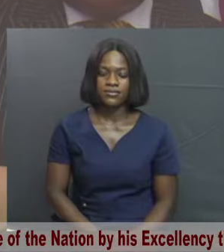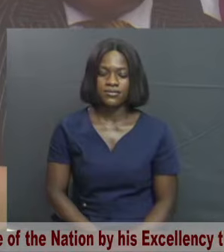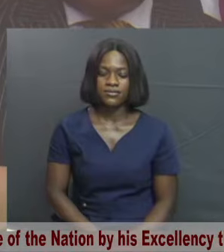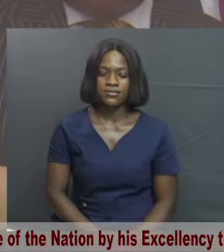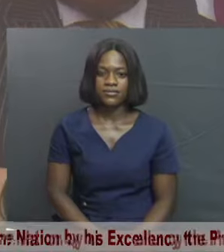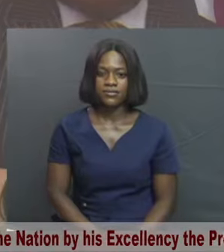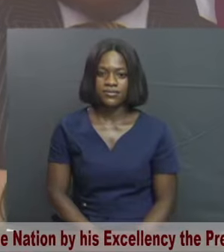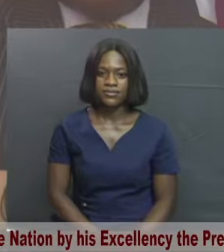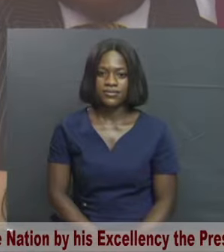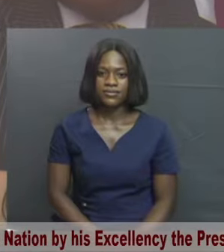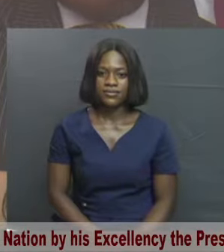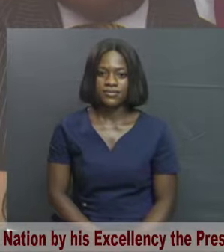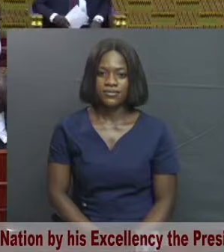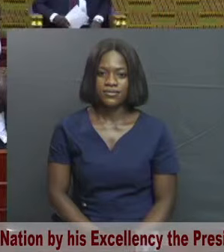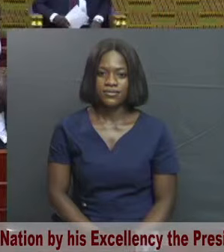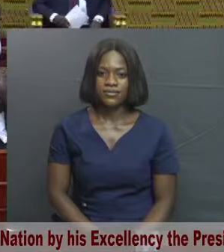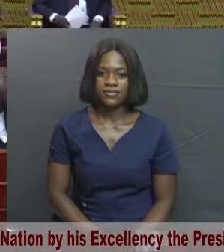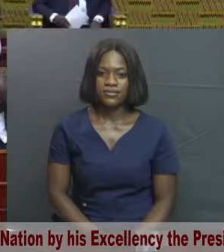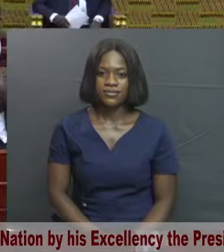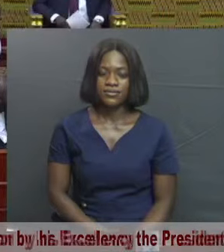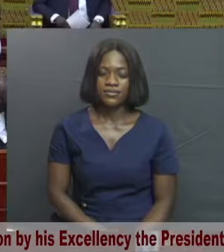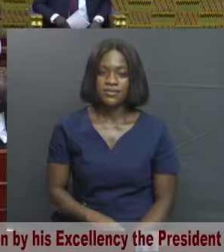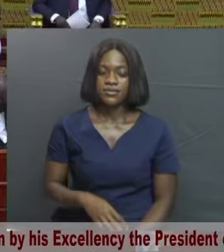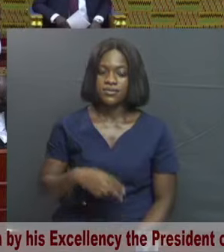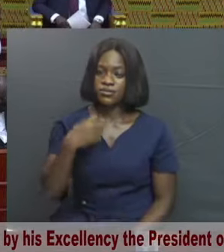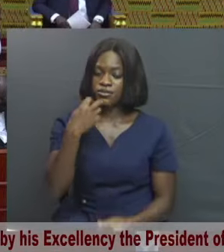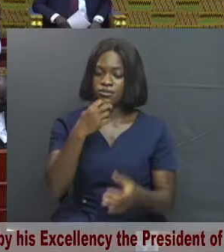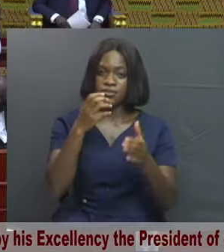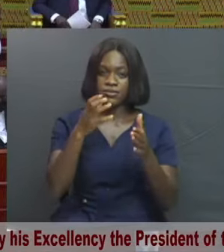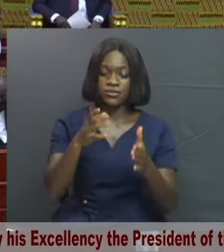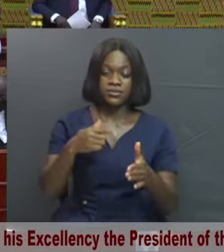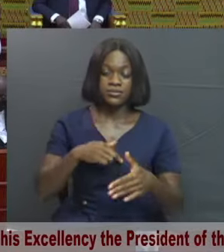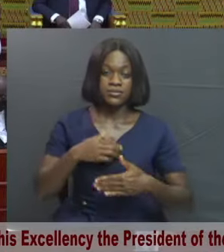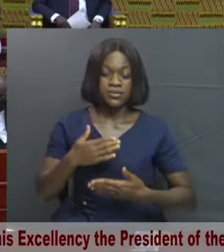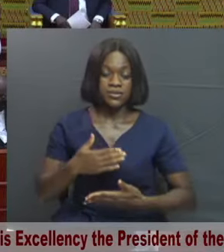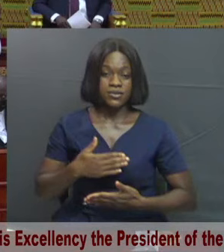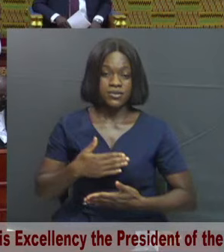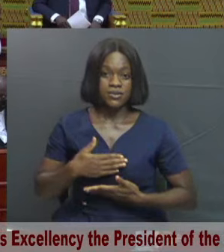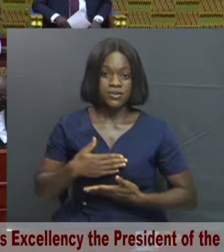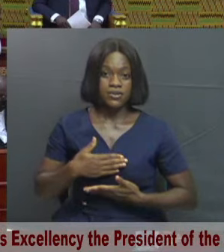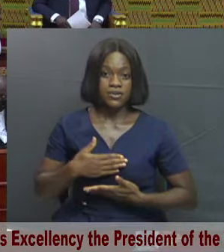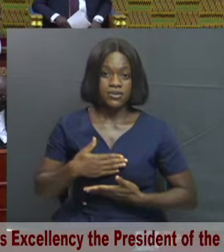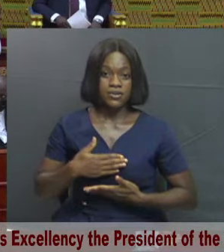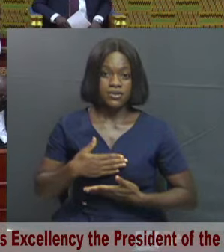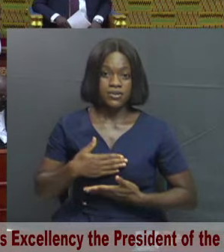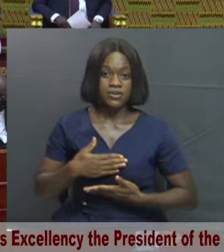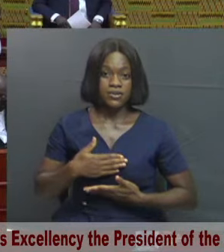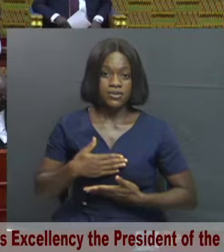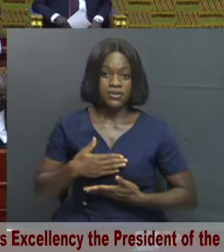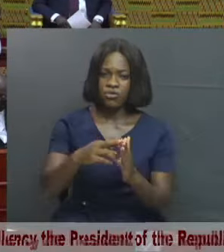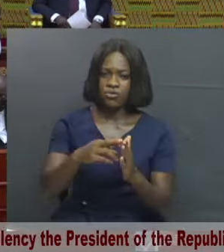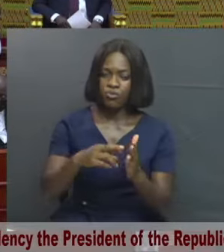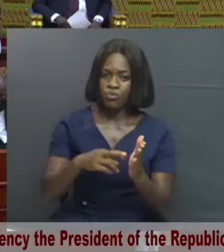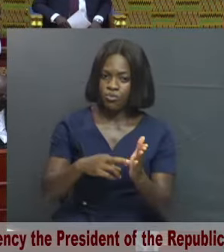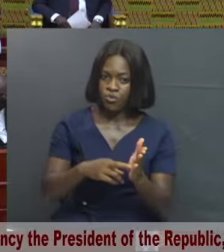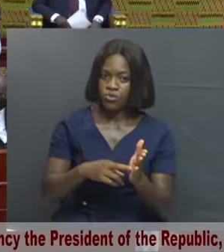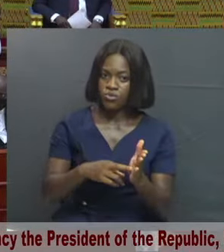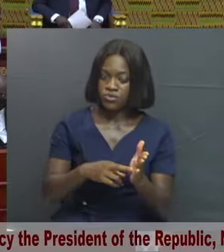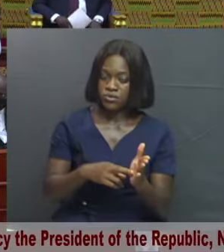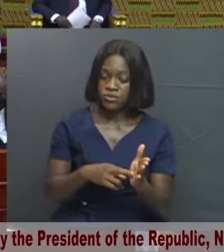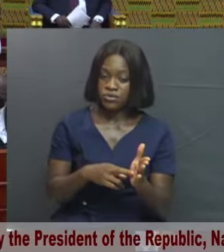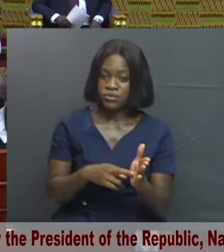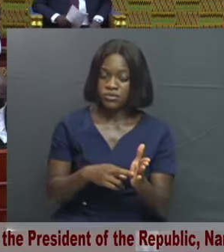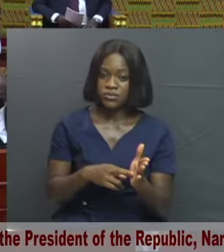the speaker I'm glad to be able to report that the entire territory that